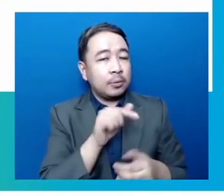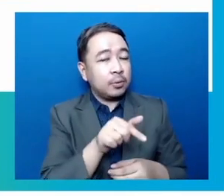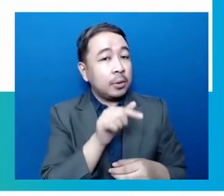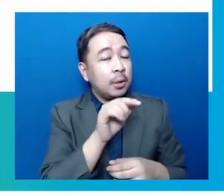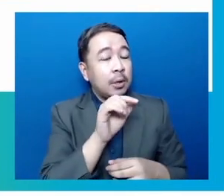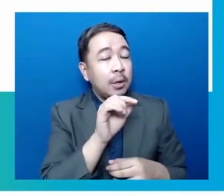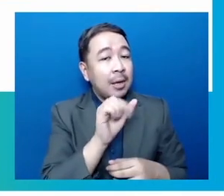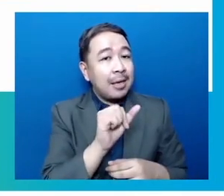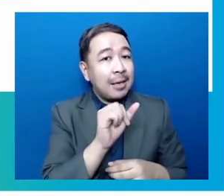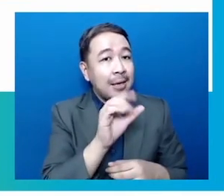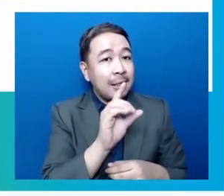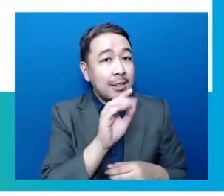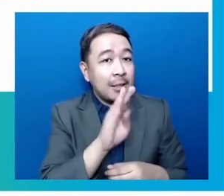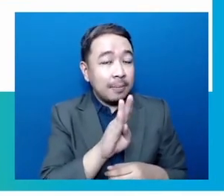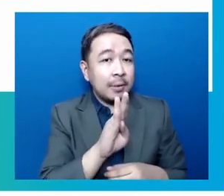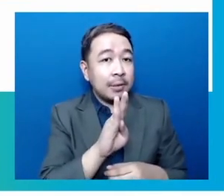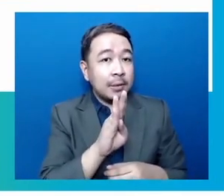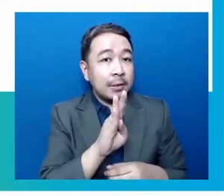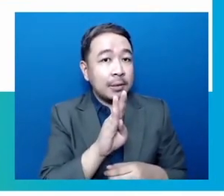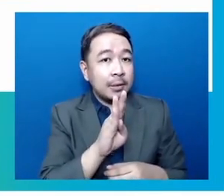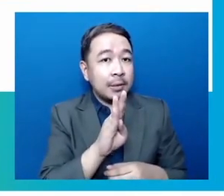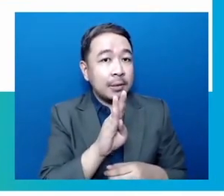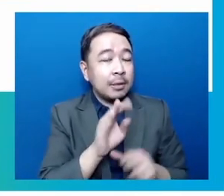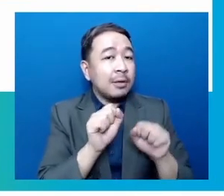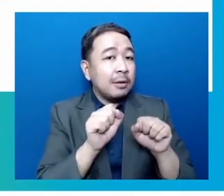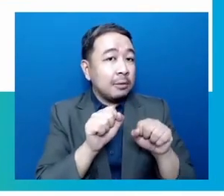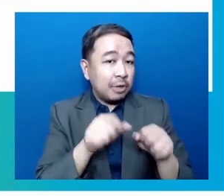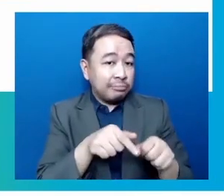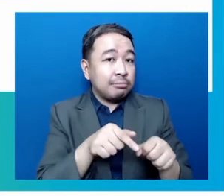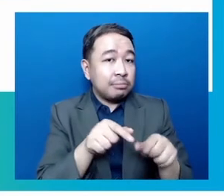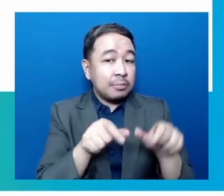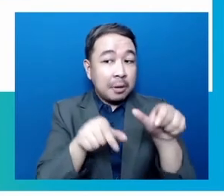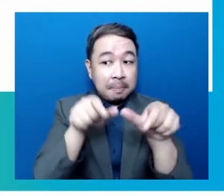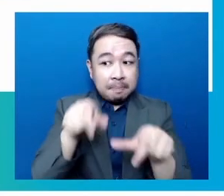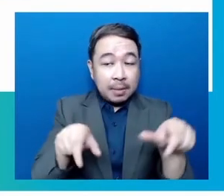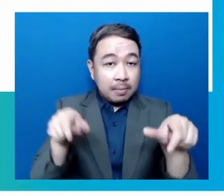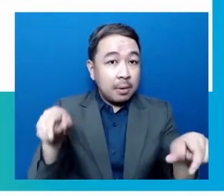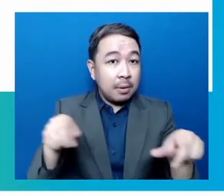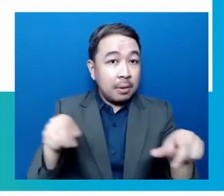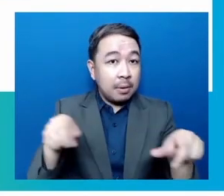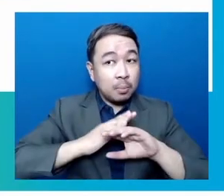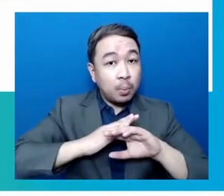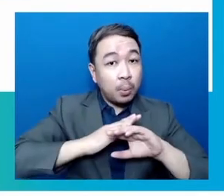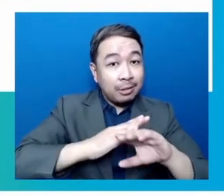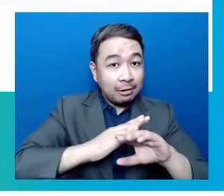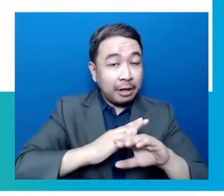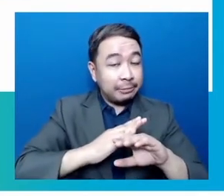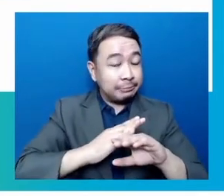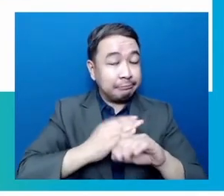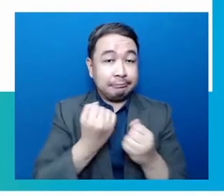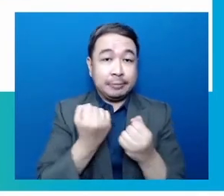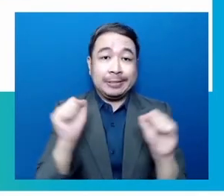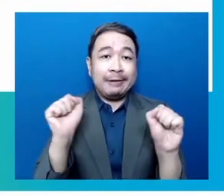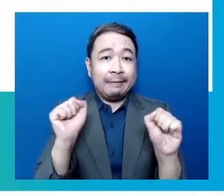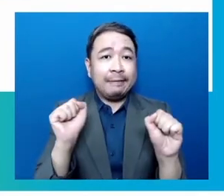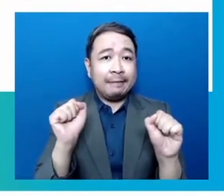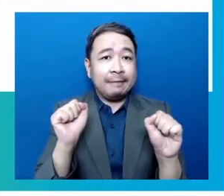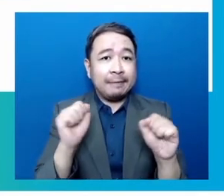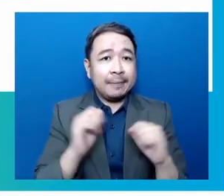people are better protected, and ideally, how can we make sure that we really